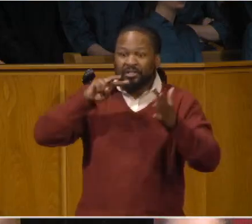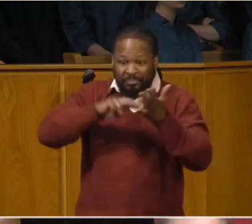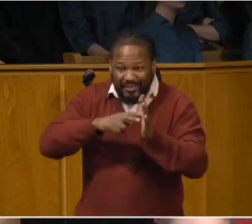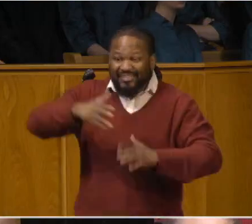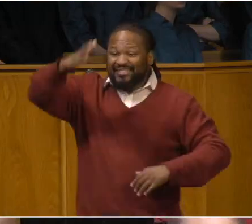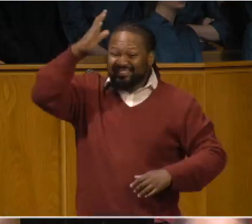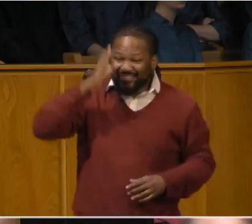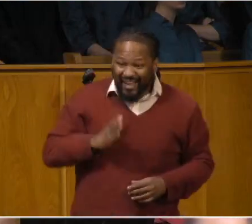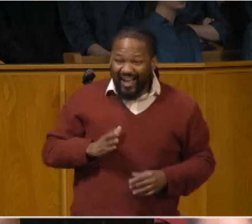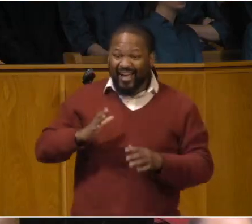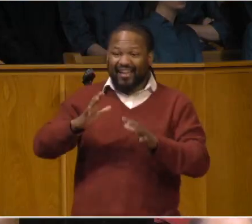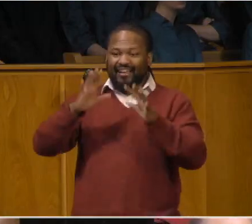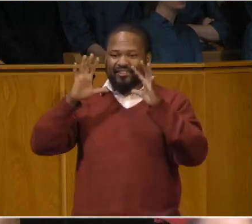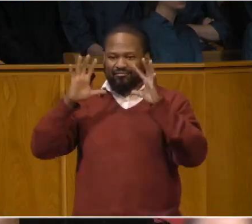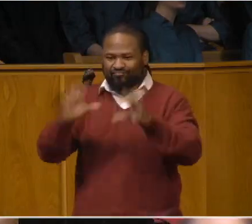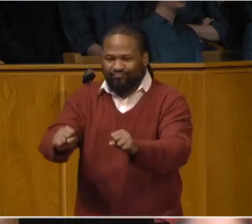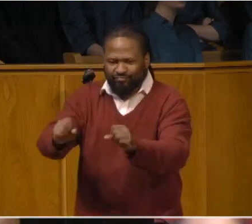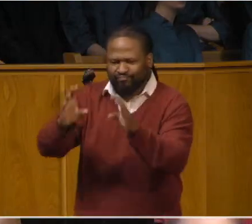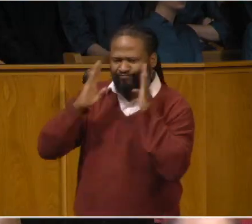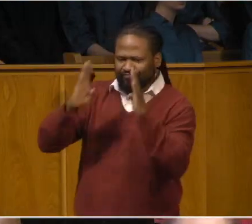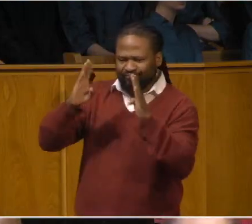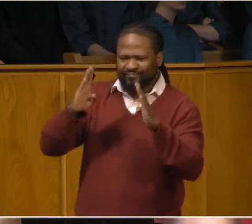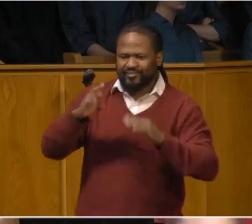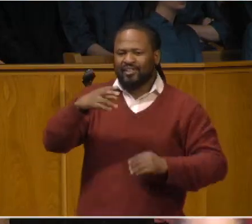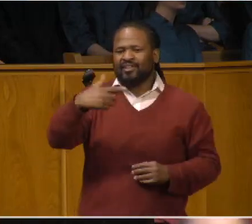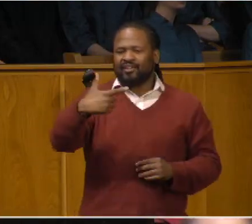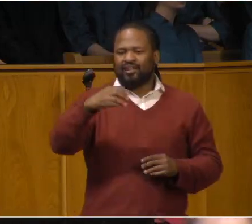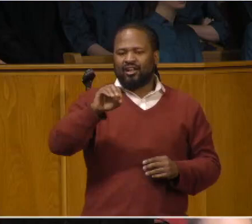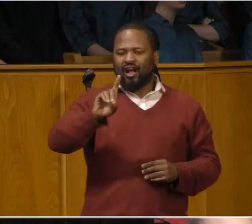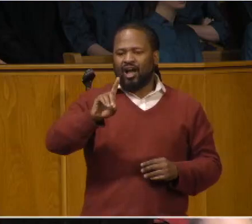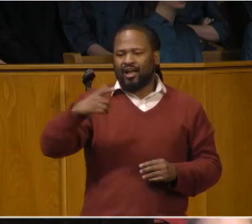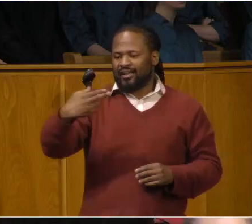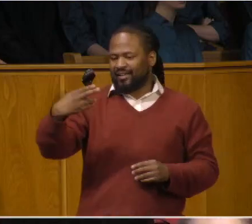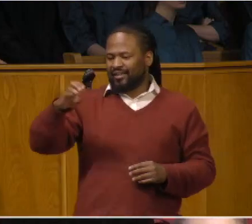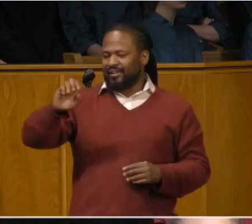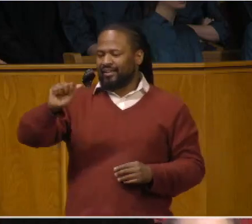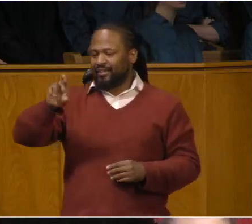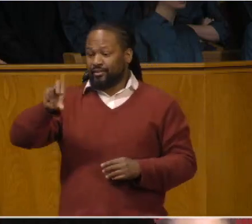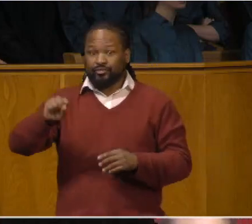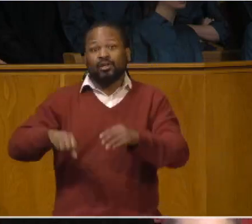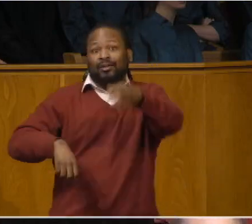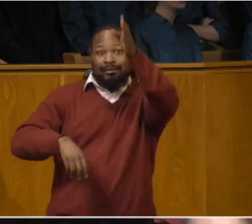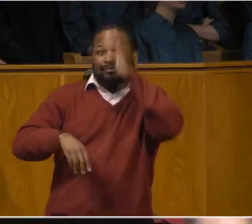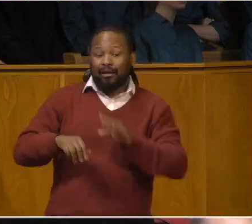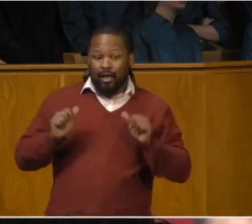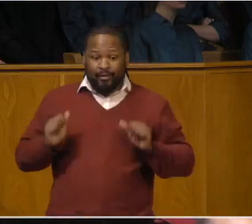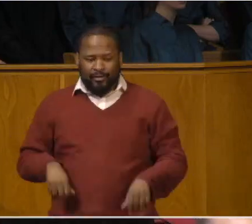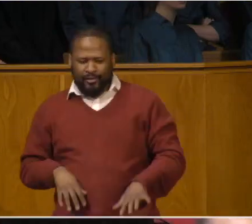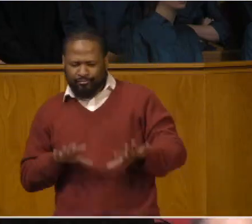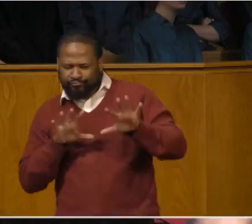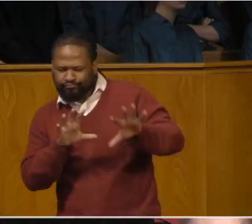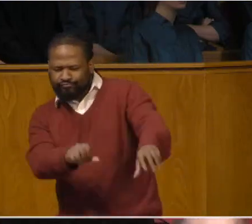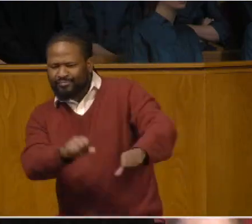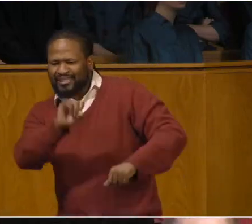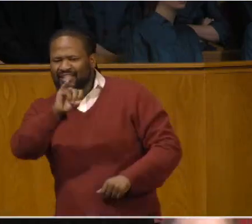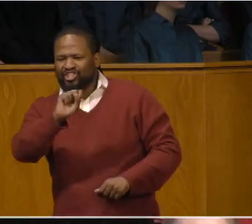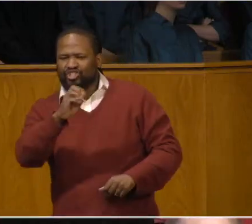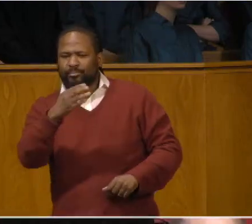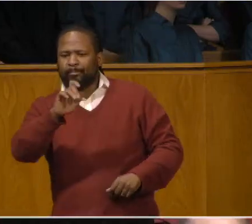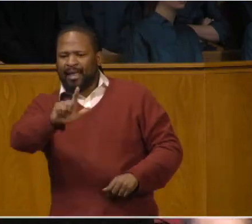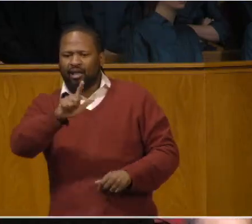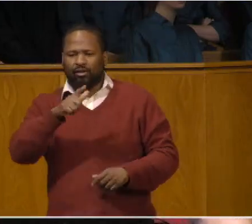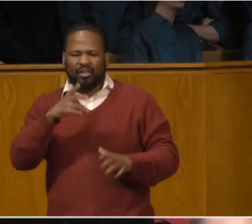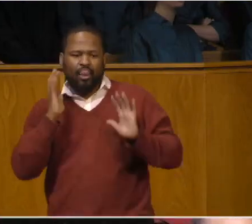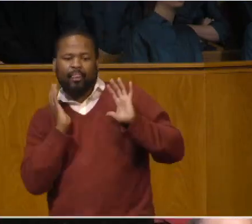God hears my affliction. And if the Lord can hear Ishmael, who was left for dead under a bush, he